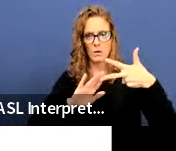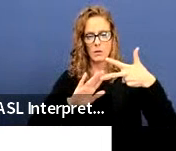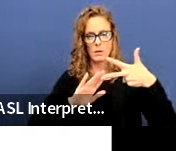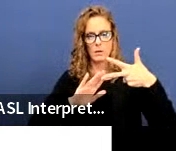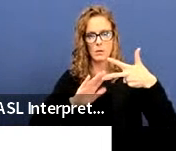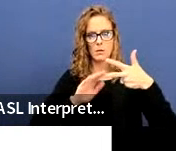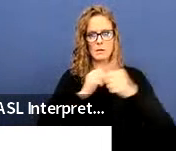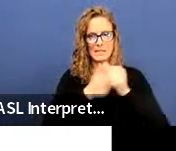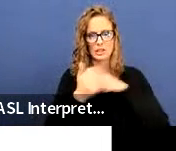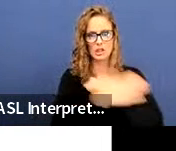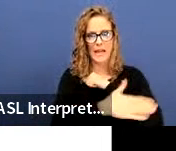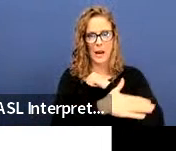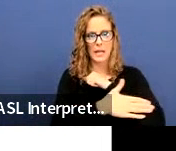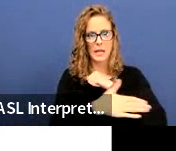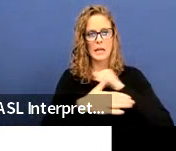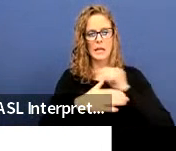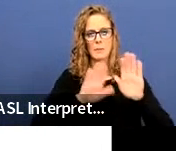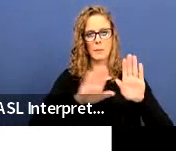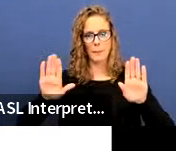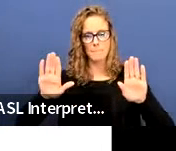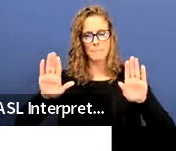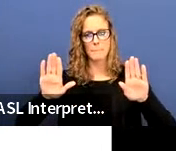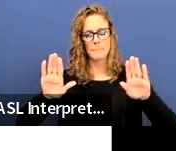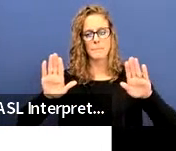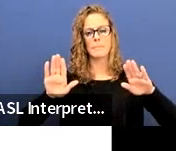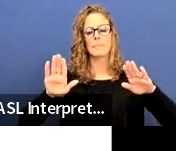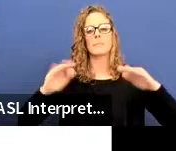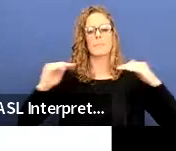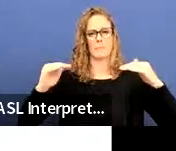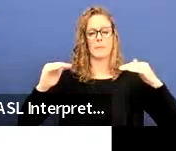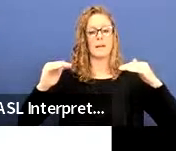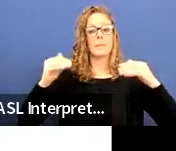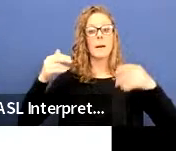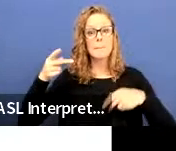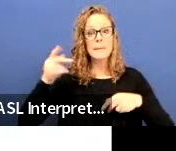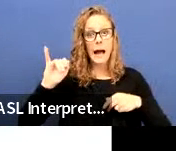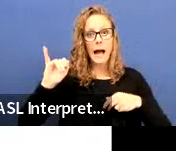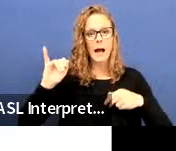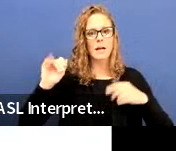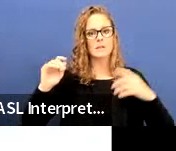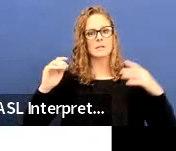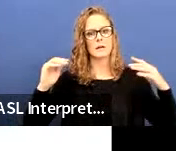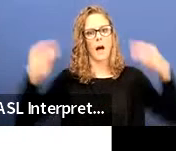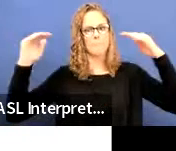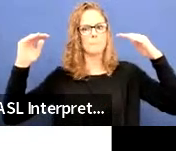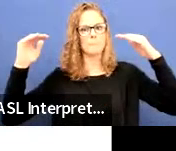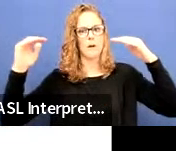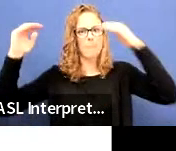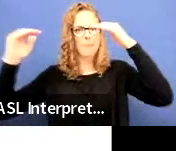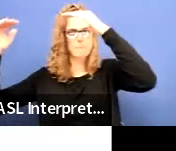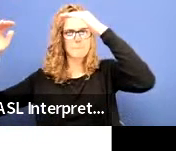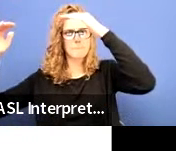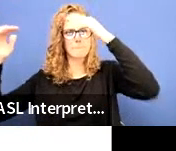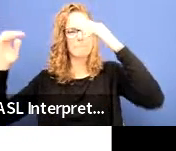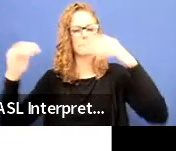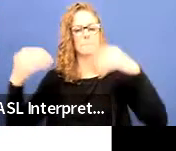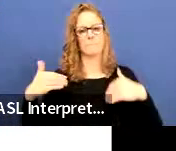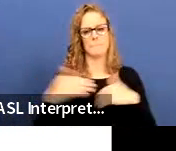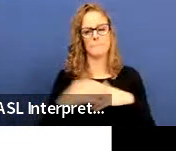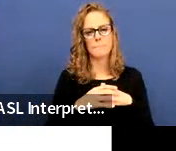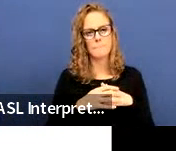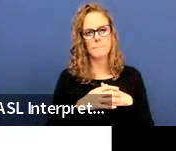I think the numbers are self-explanatory, and the charts here also